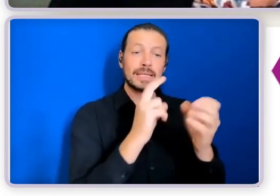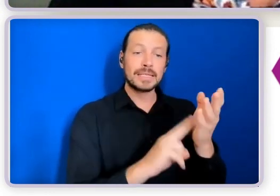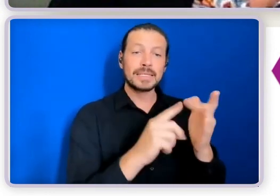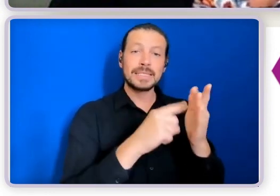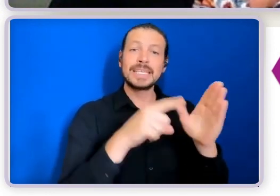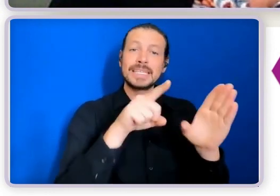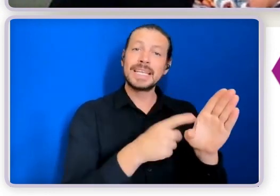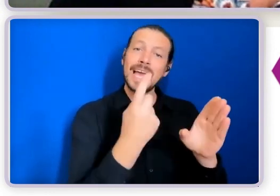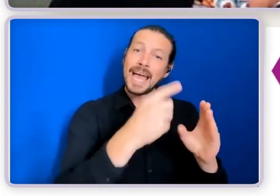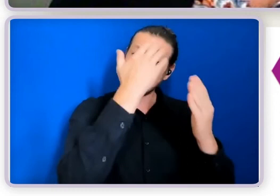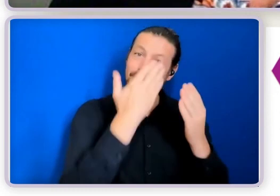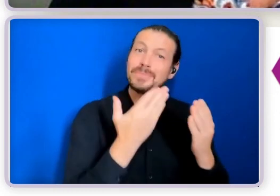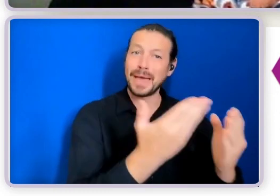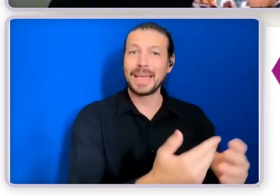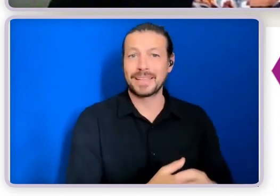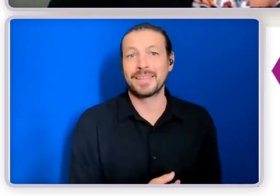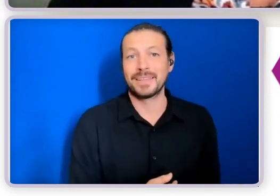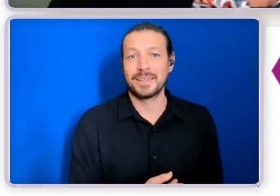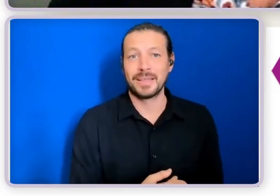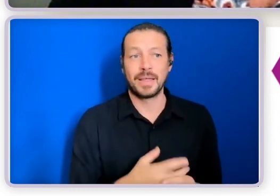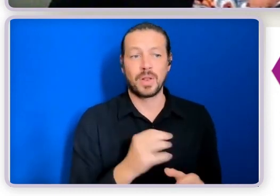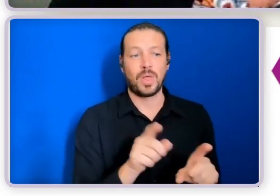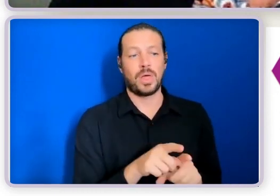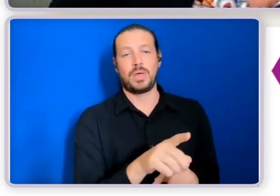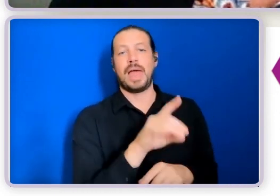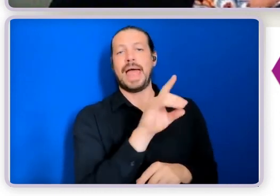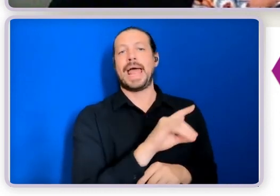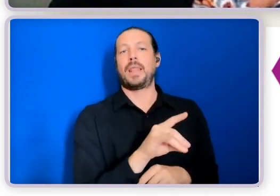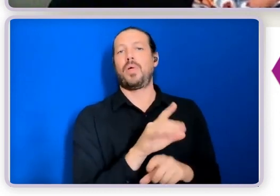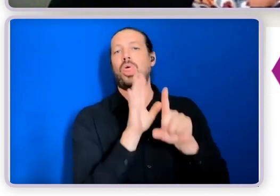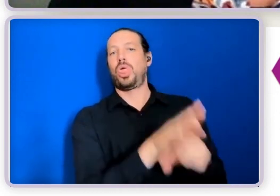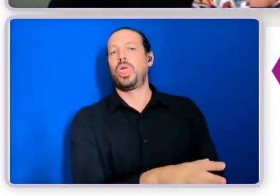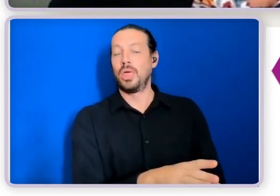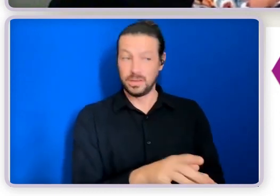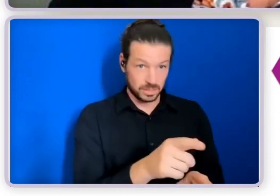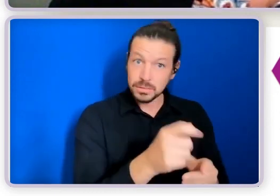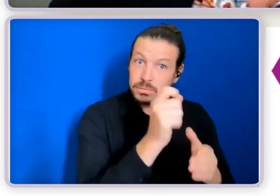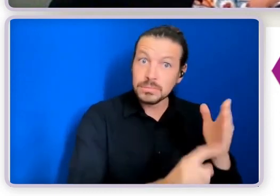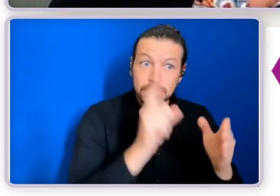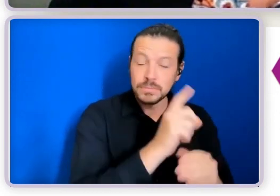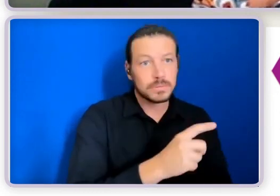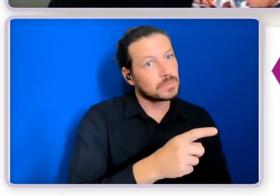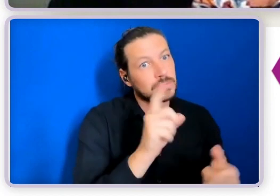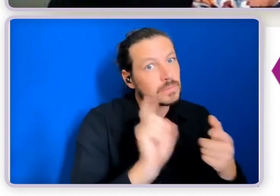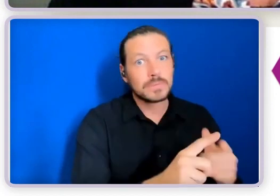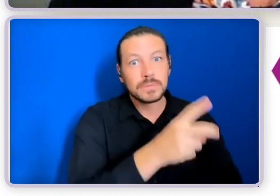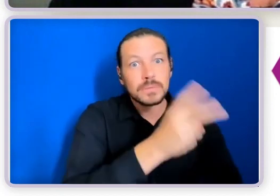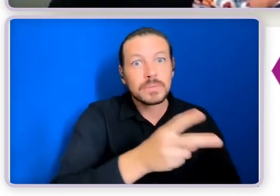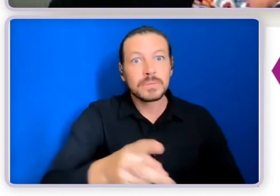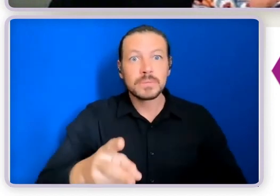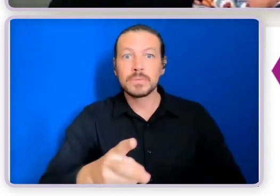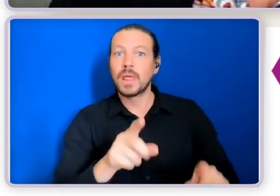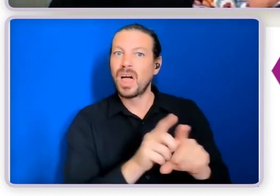Treating people not as animals, which they continue to get treated like on occasion. Ensuring